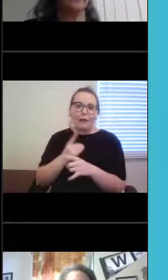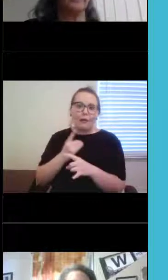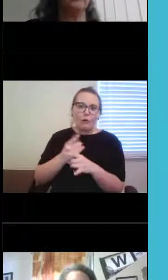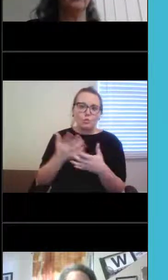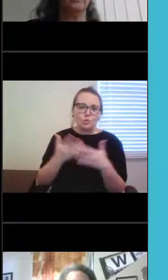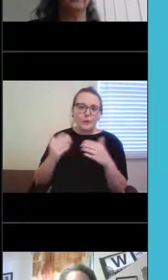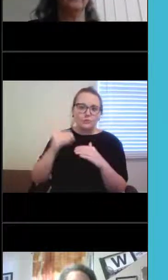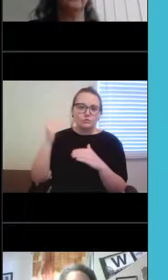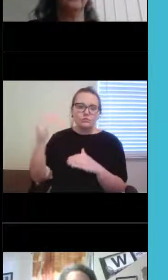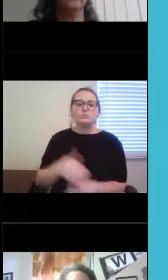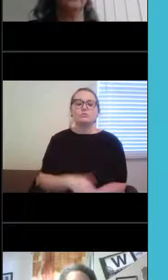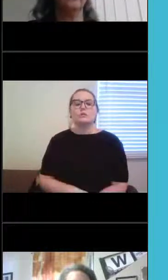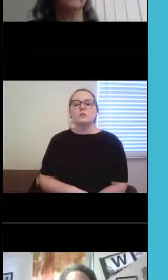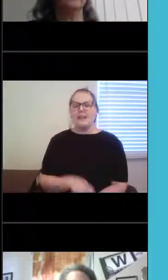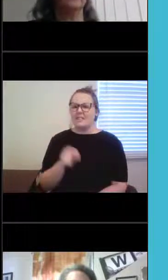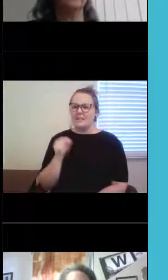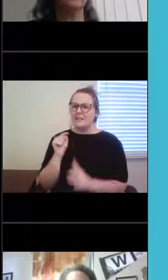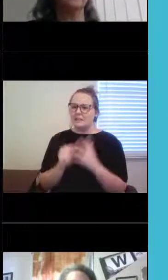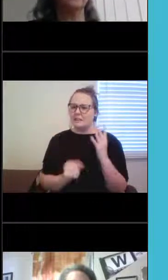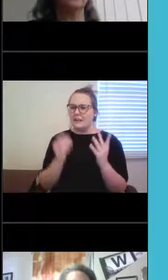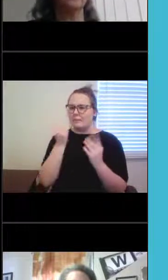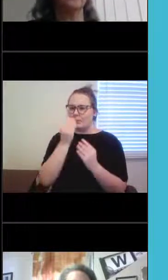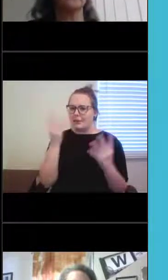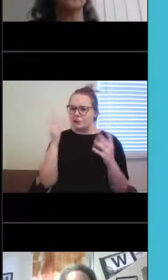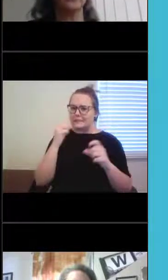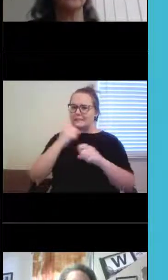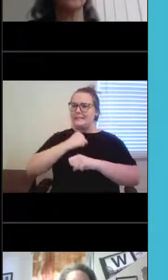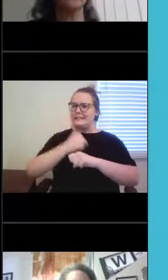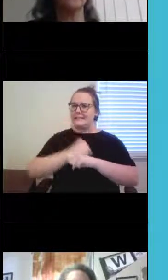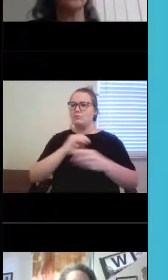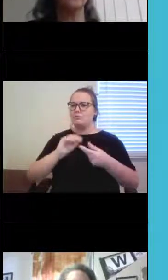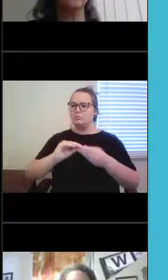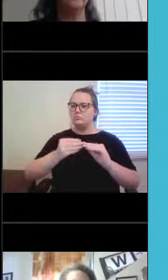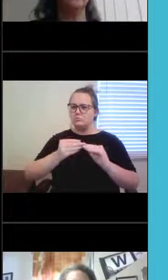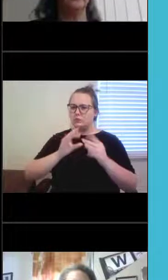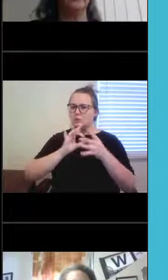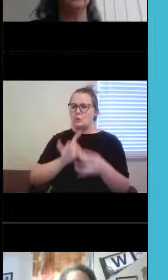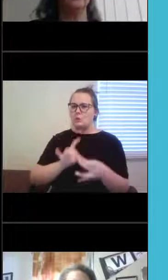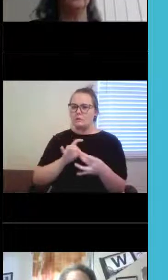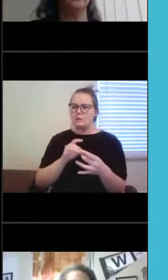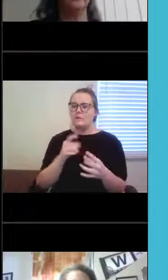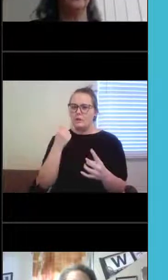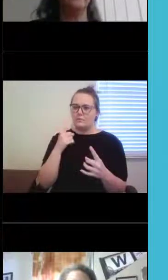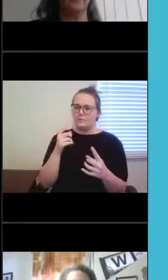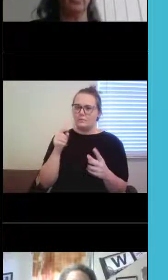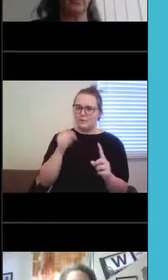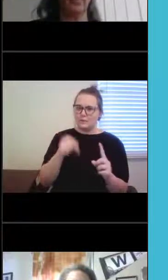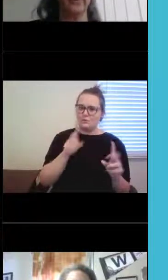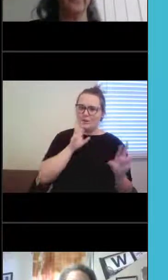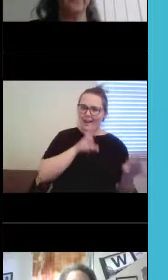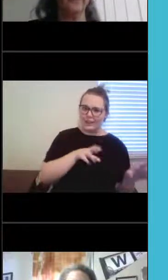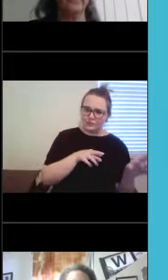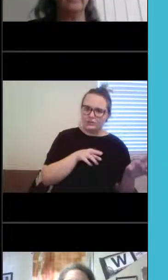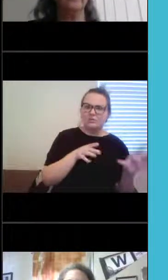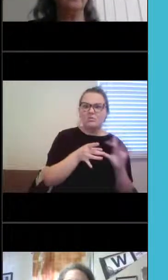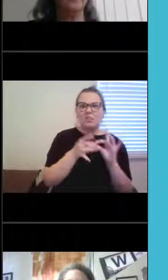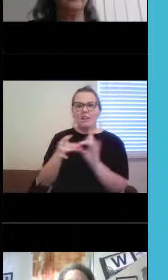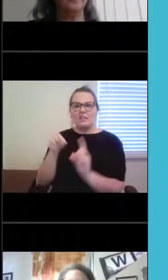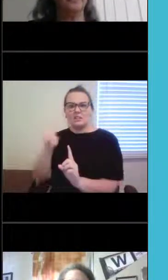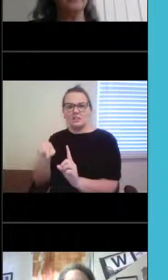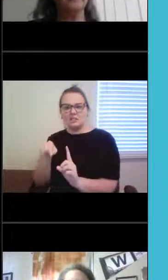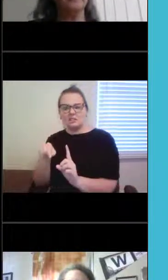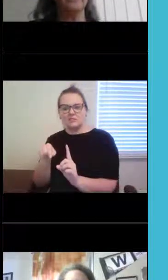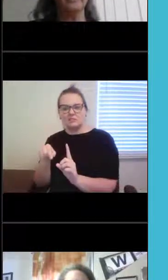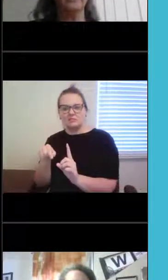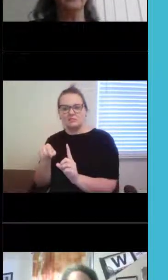statistical information that I'm giving you, that this is just statistical associations of receiving these reactions with these outcomes. On